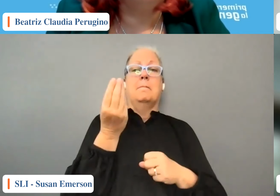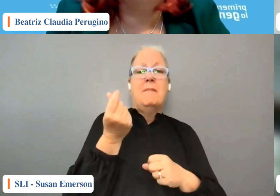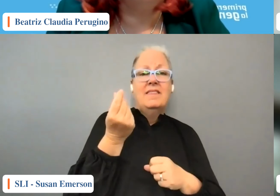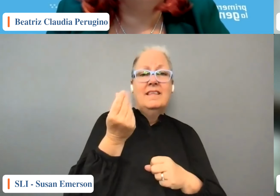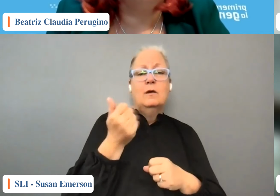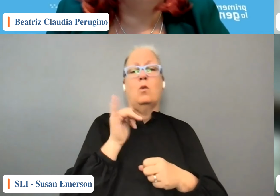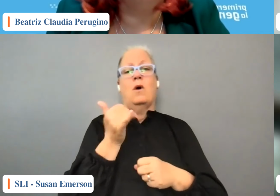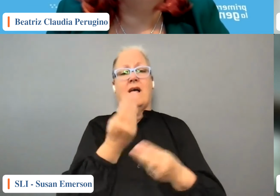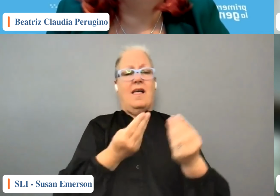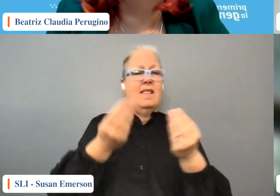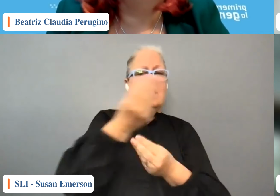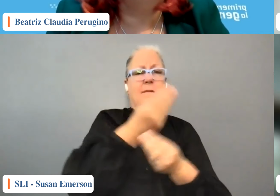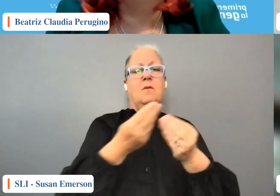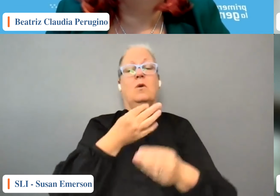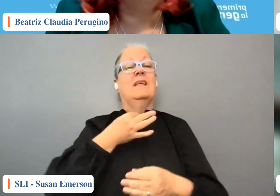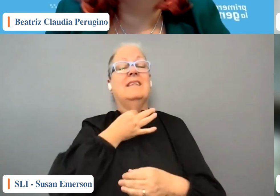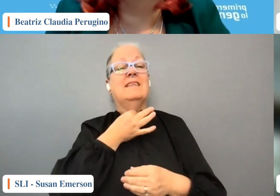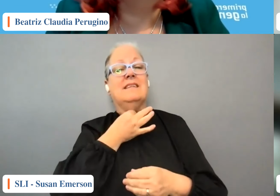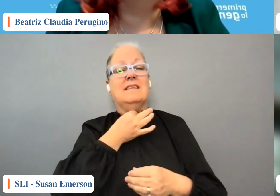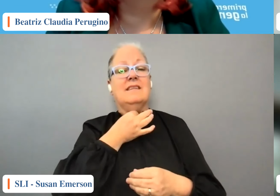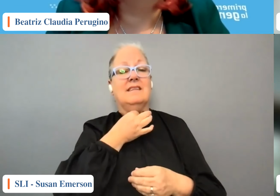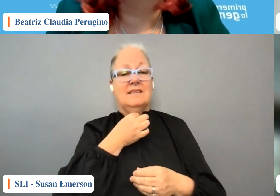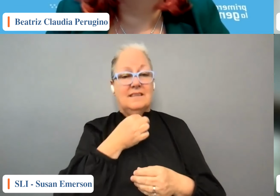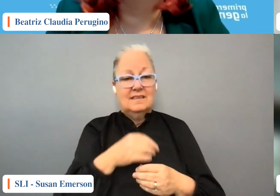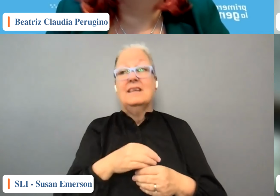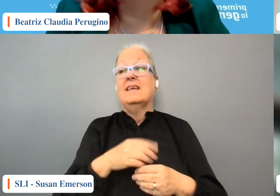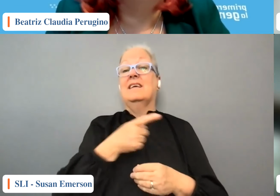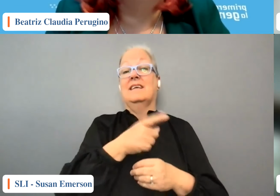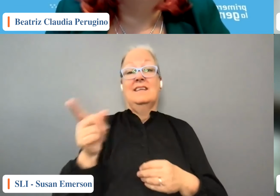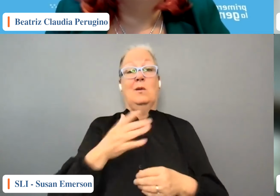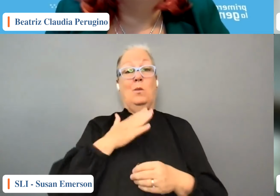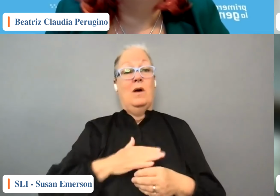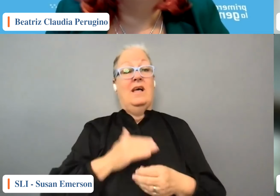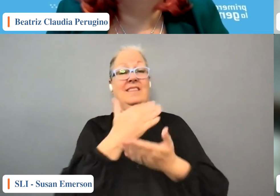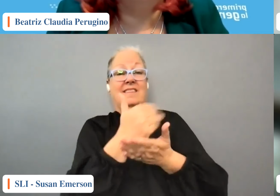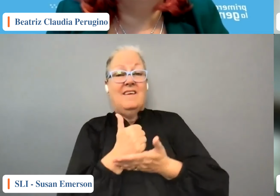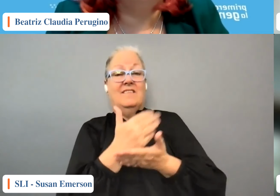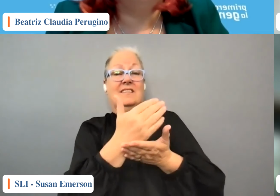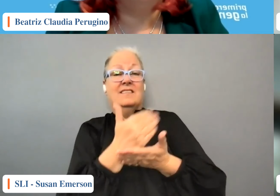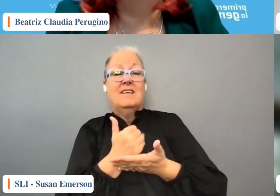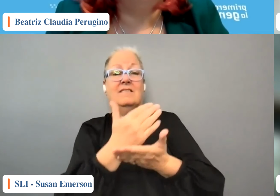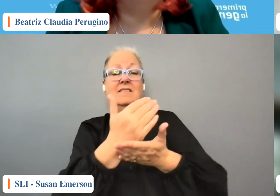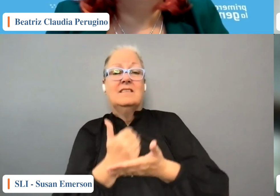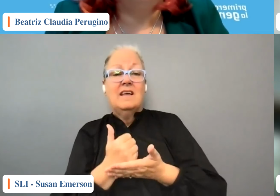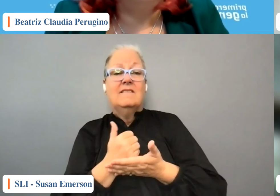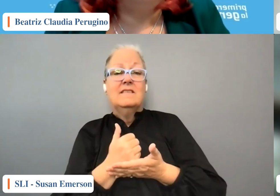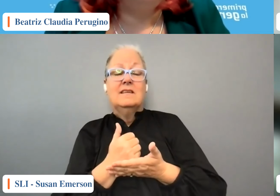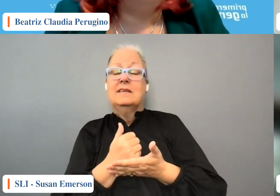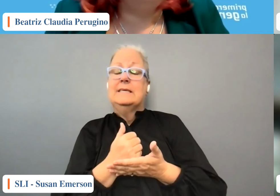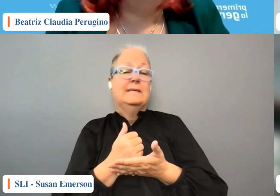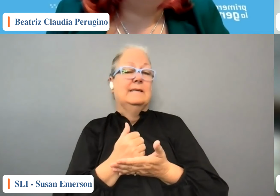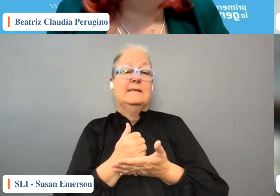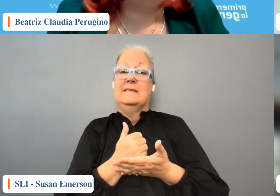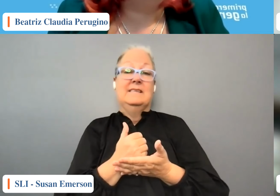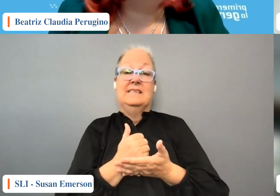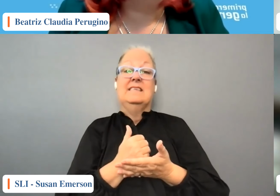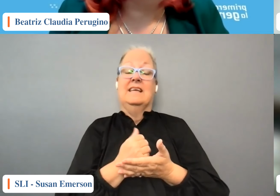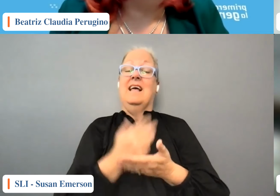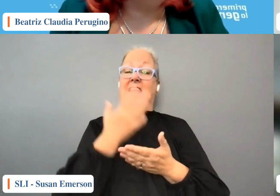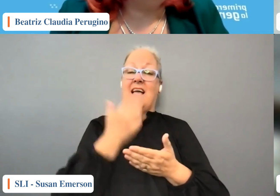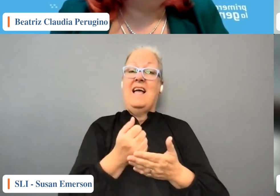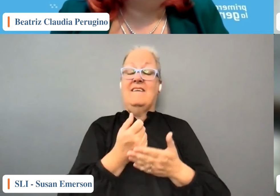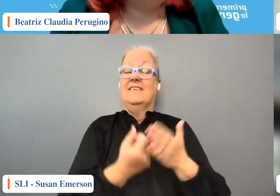vulnerability objectives that safety nets work hard to achieve are undermined by gender-based violence.